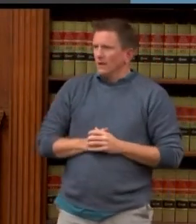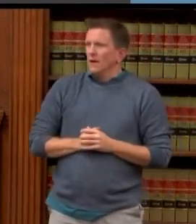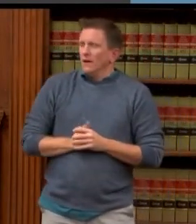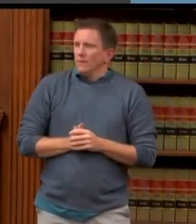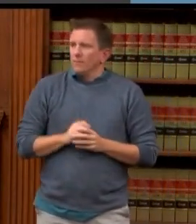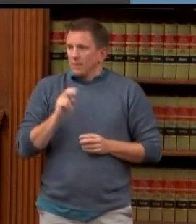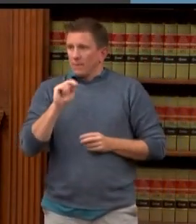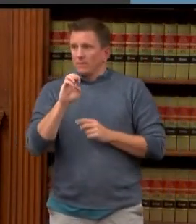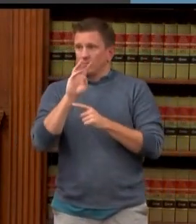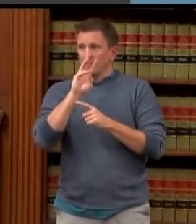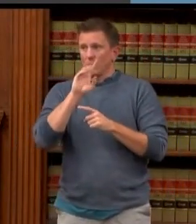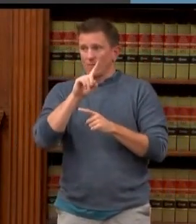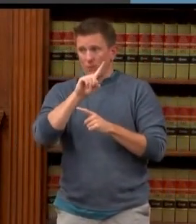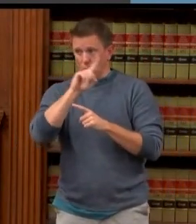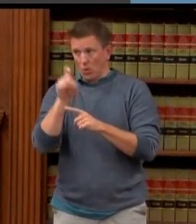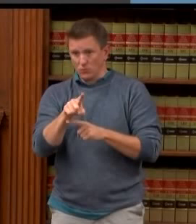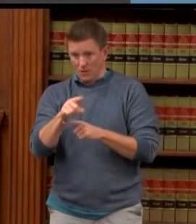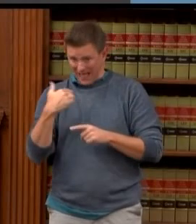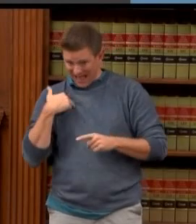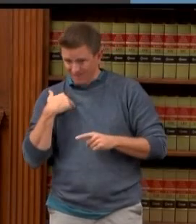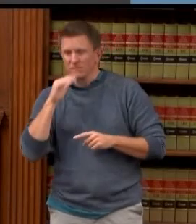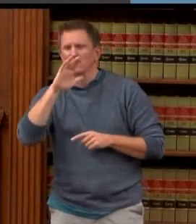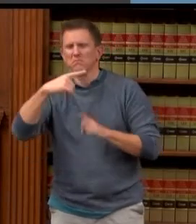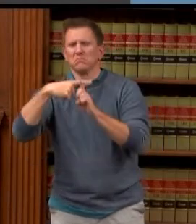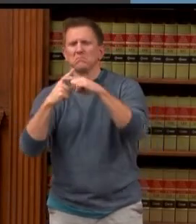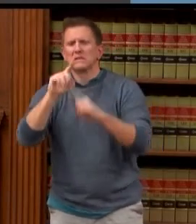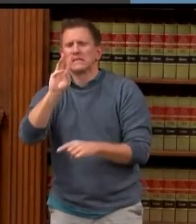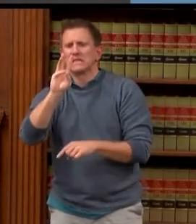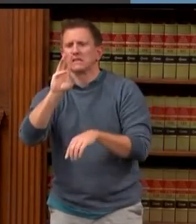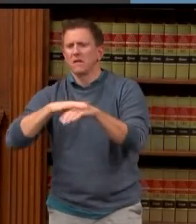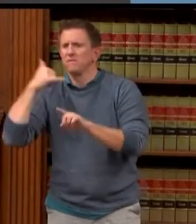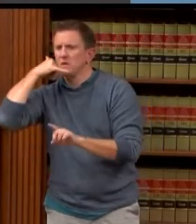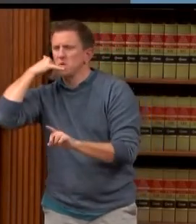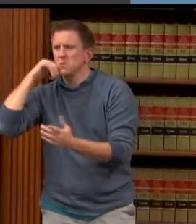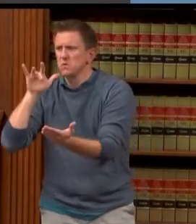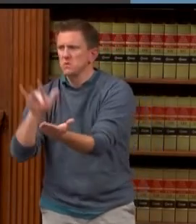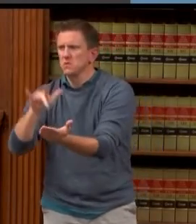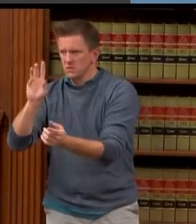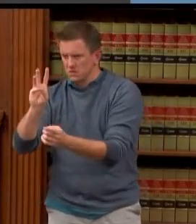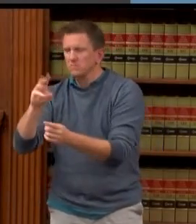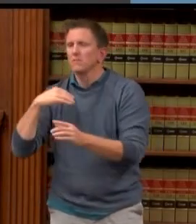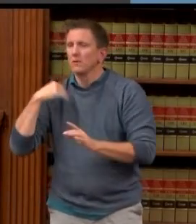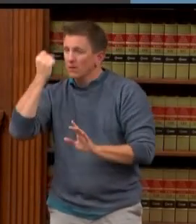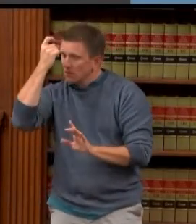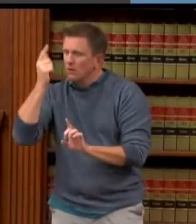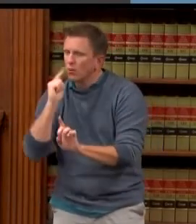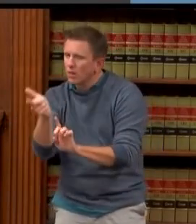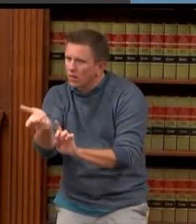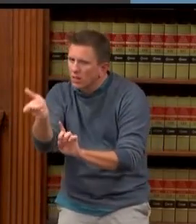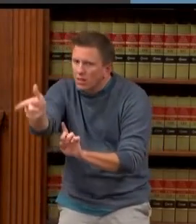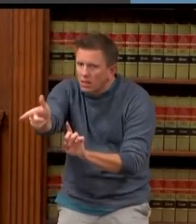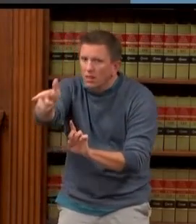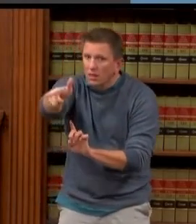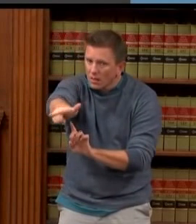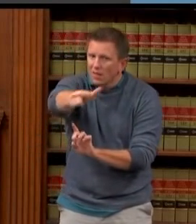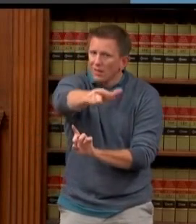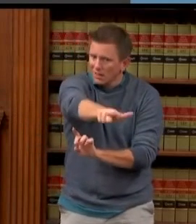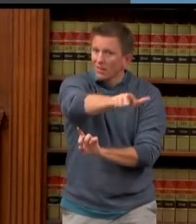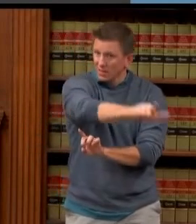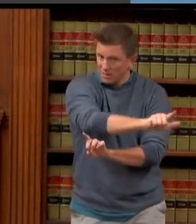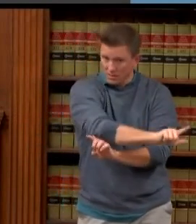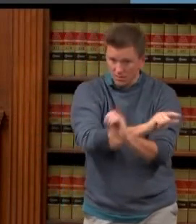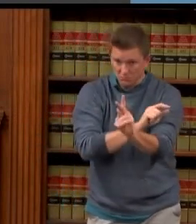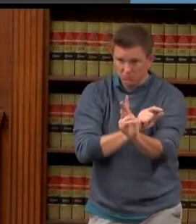have a question. And I would just ask you to be respectful, go one at a time. And we just have to remember to mute our phones when we're not